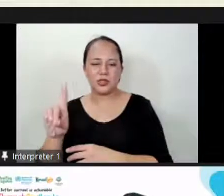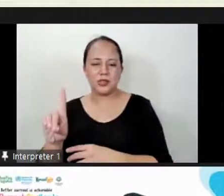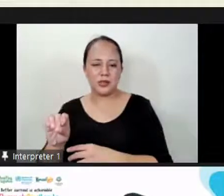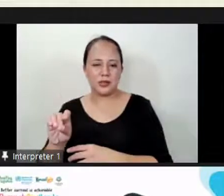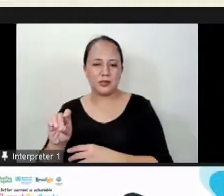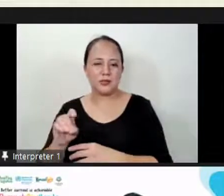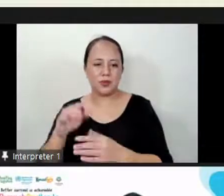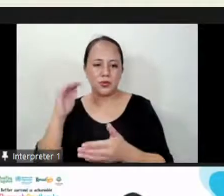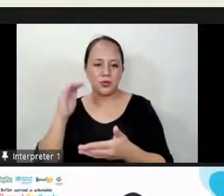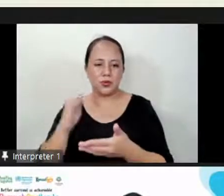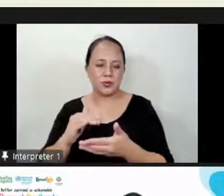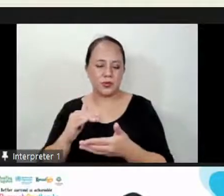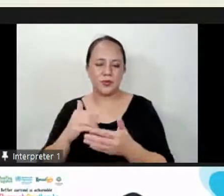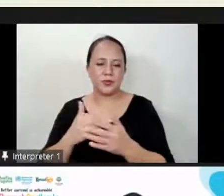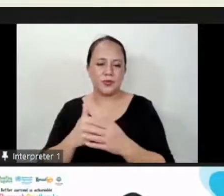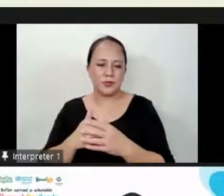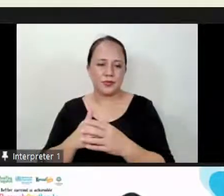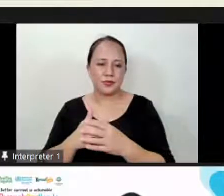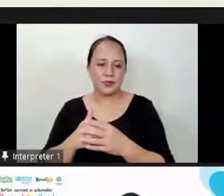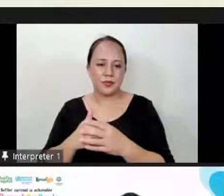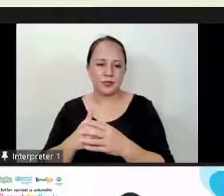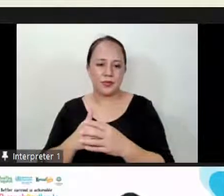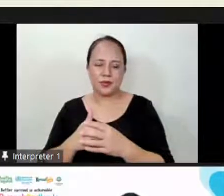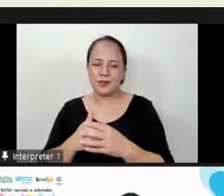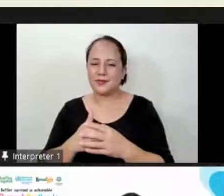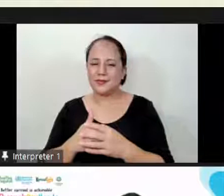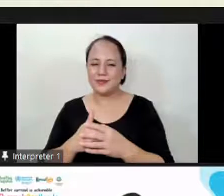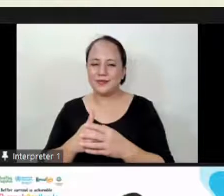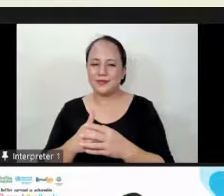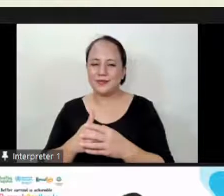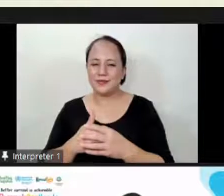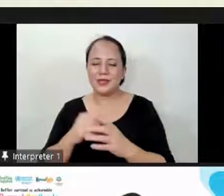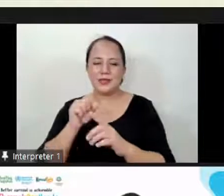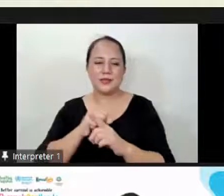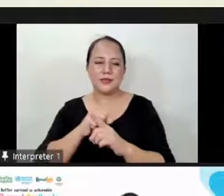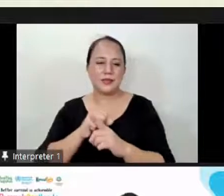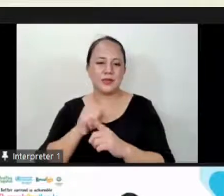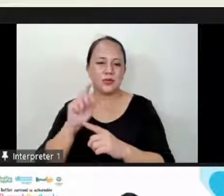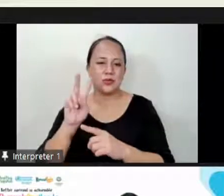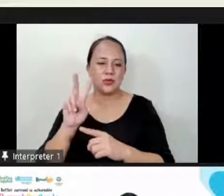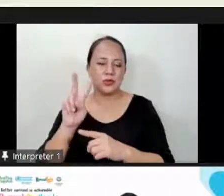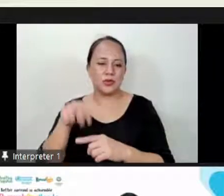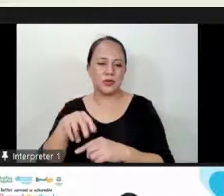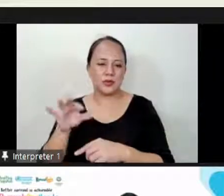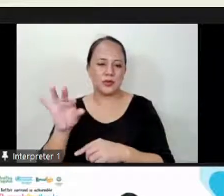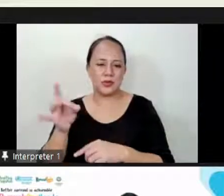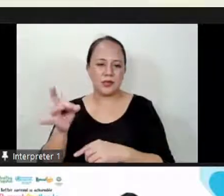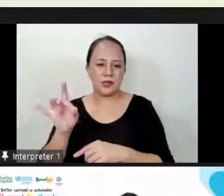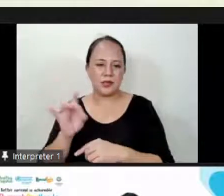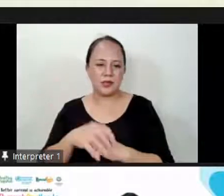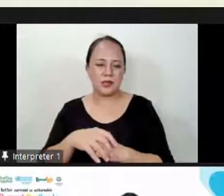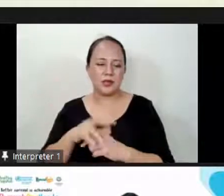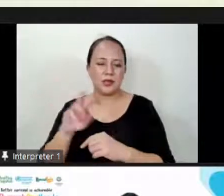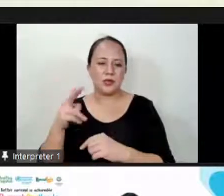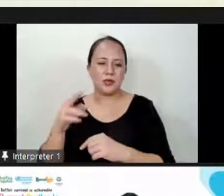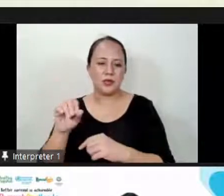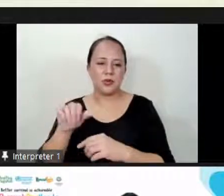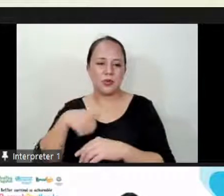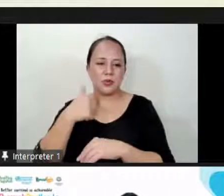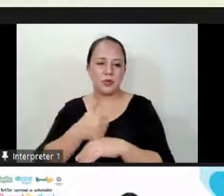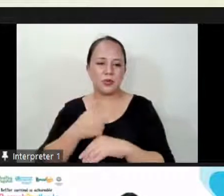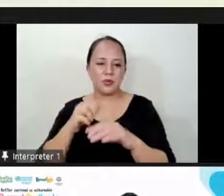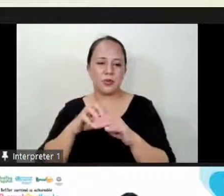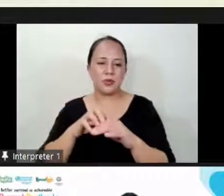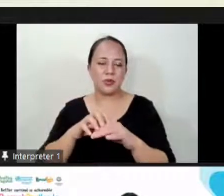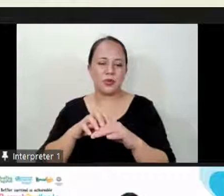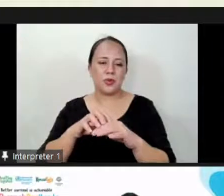reduce premature mortality. In September 2018, WHO launched the Global